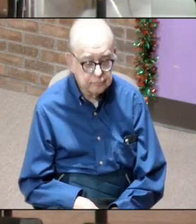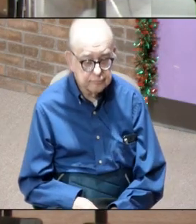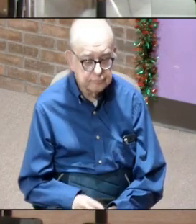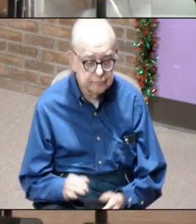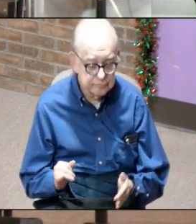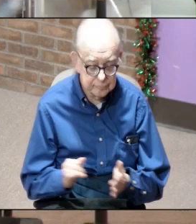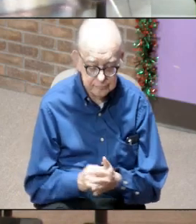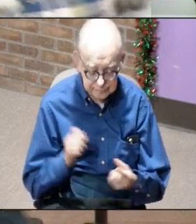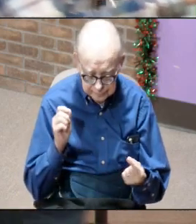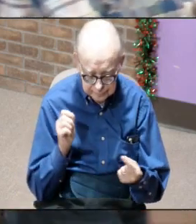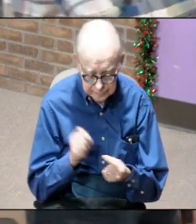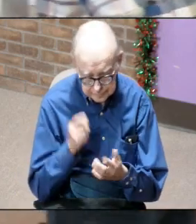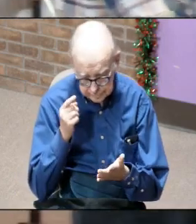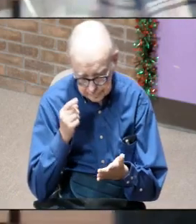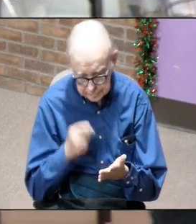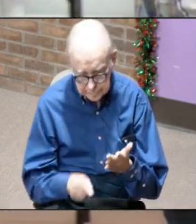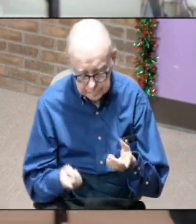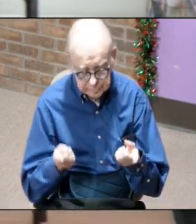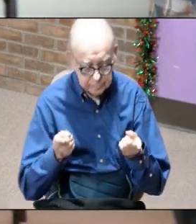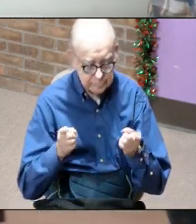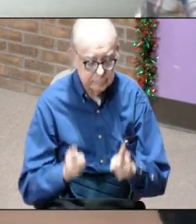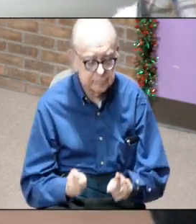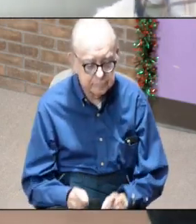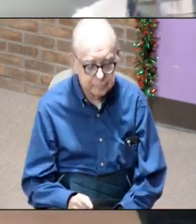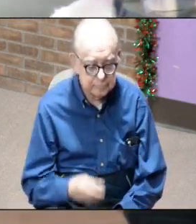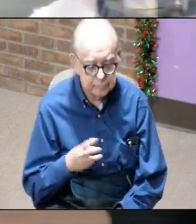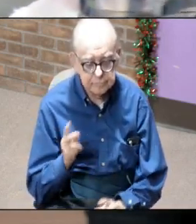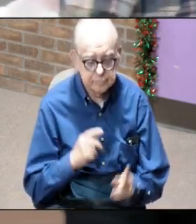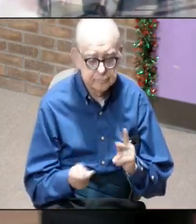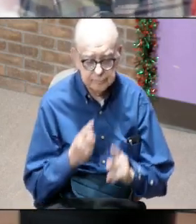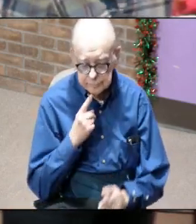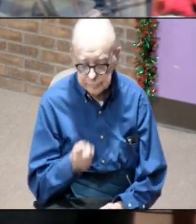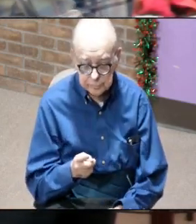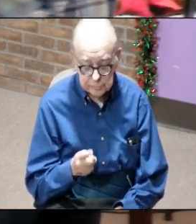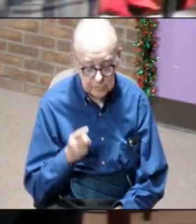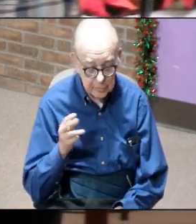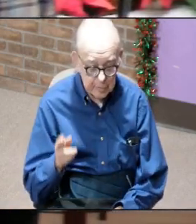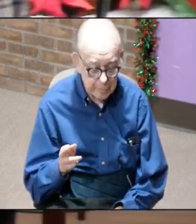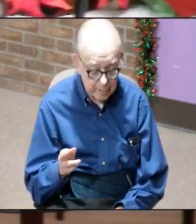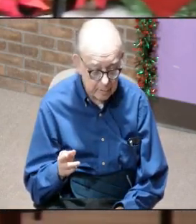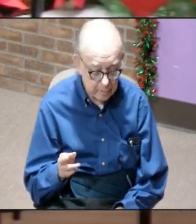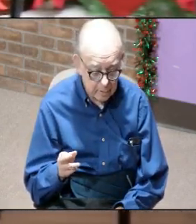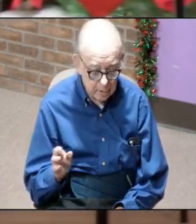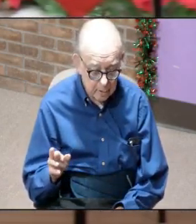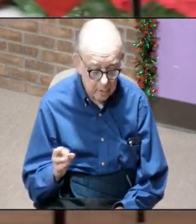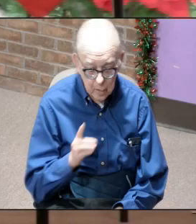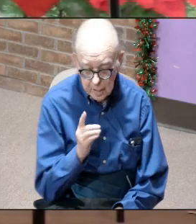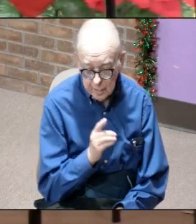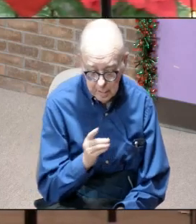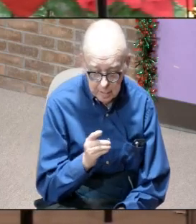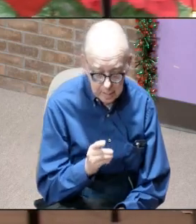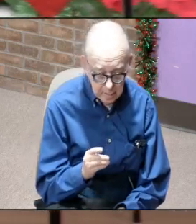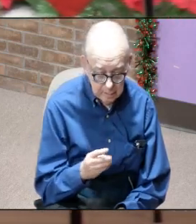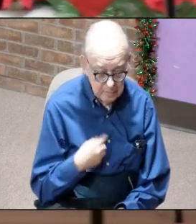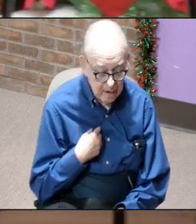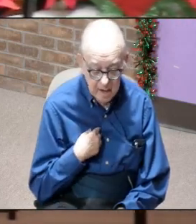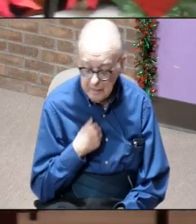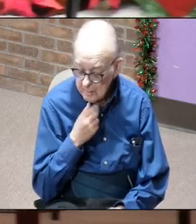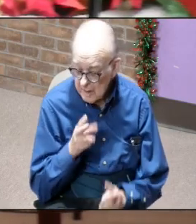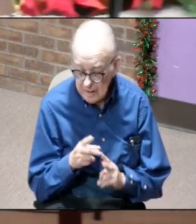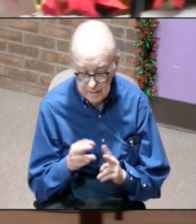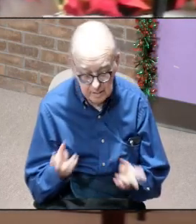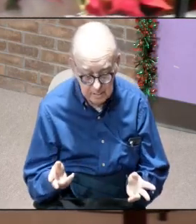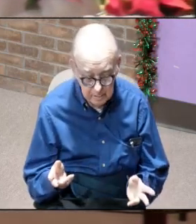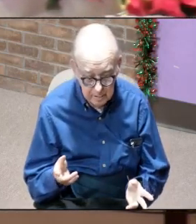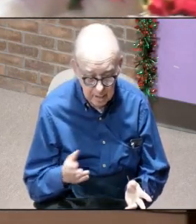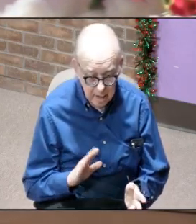And this is exactly what is happening. People say, are you Republican or Democrat? I am neither. I